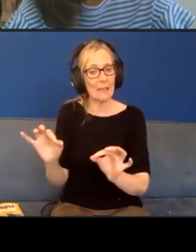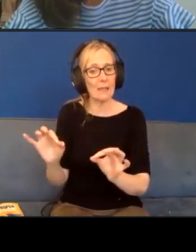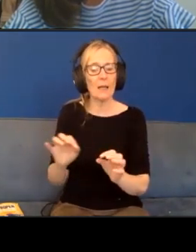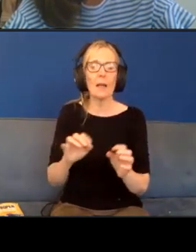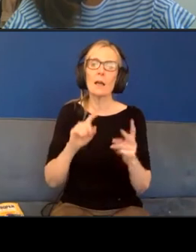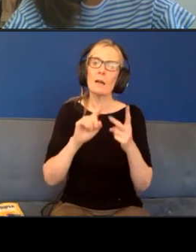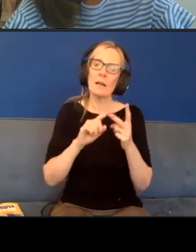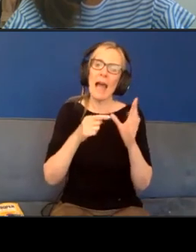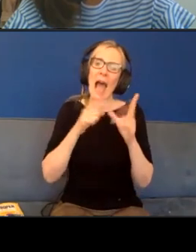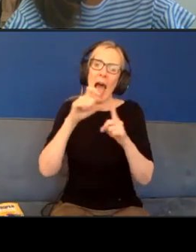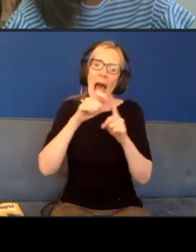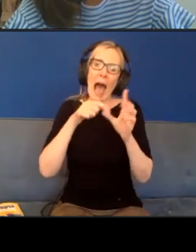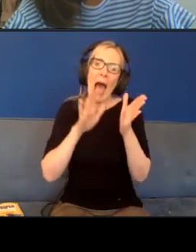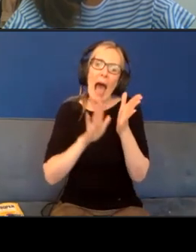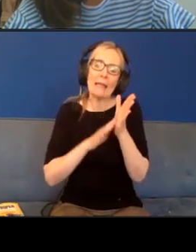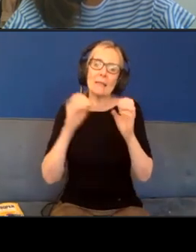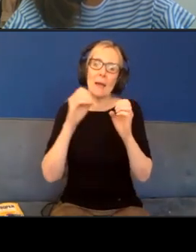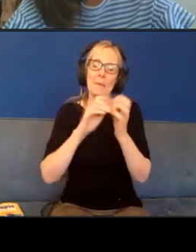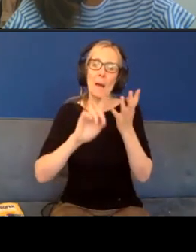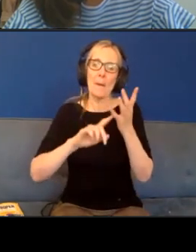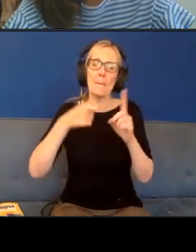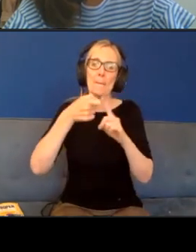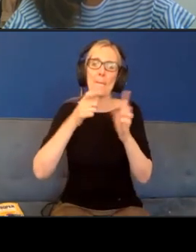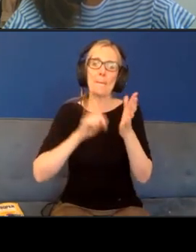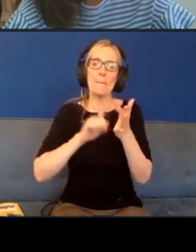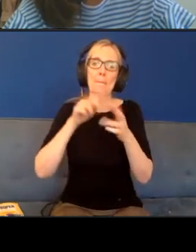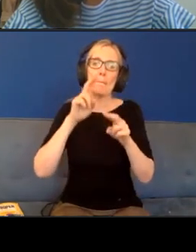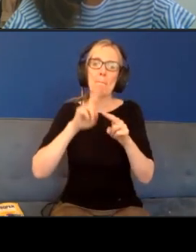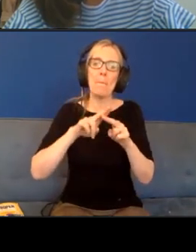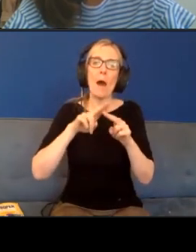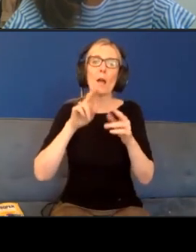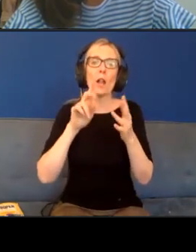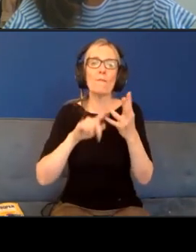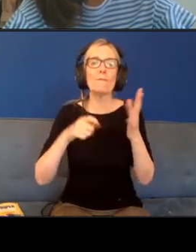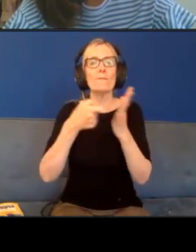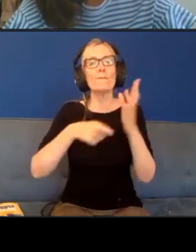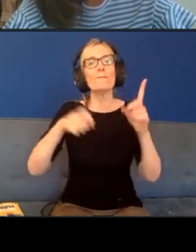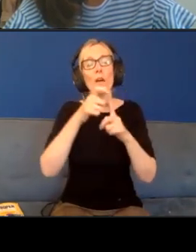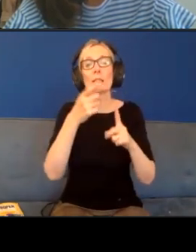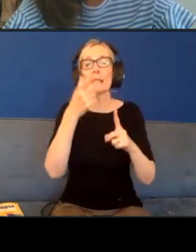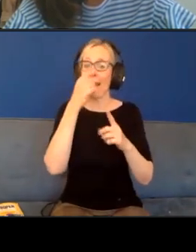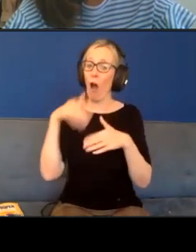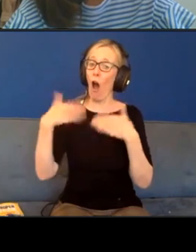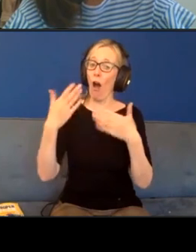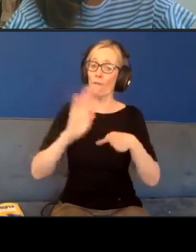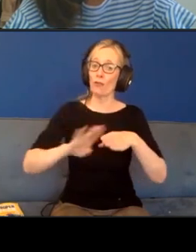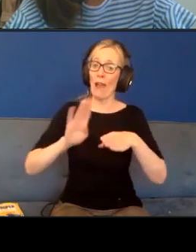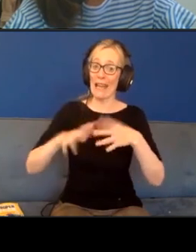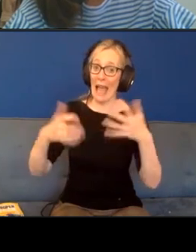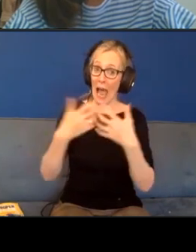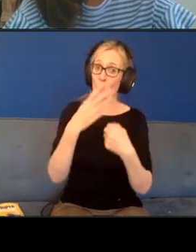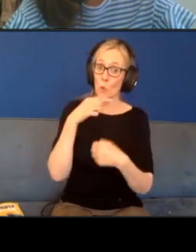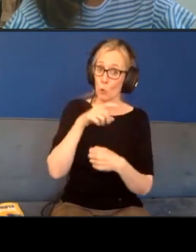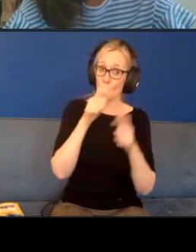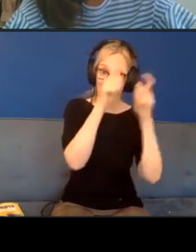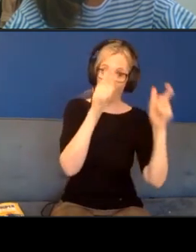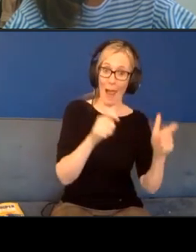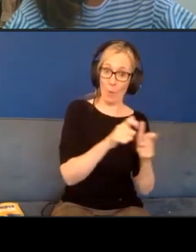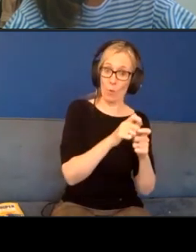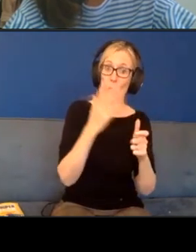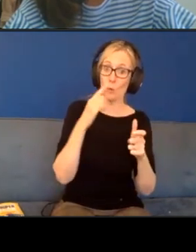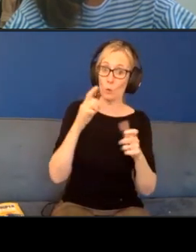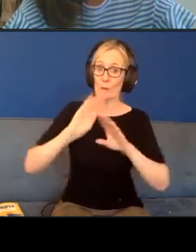of group of other researchers, I believe, also offer training on how to use that framework in your teaching and how it can be applied. And